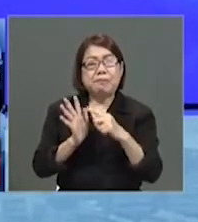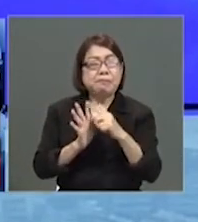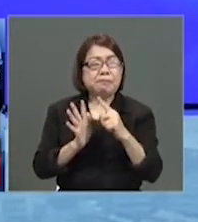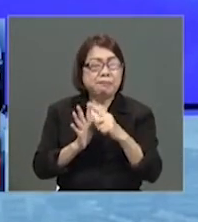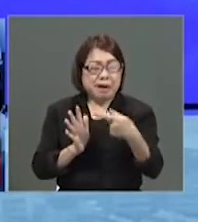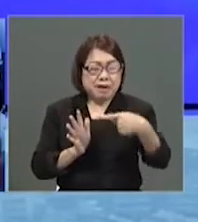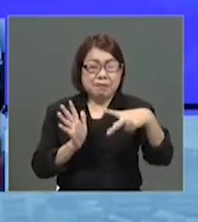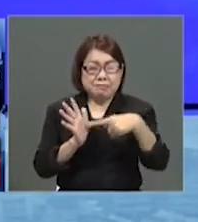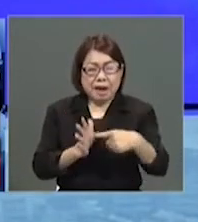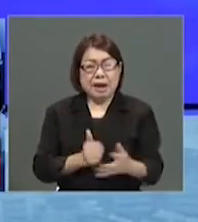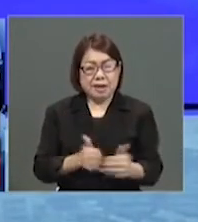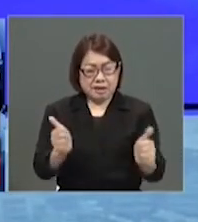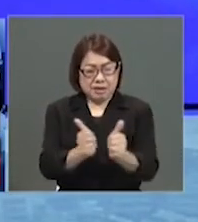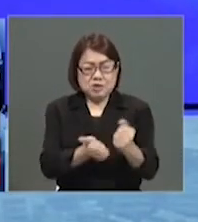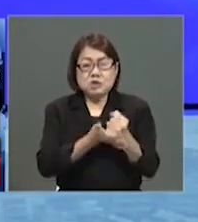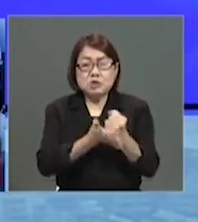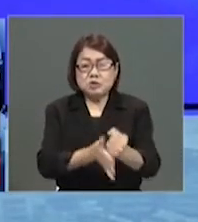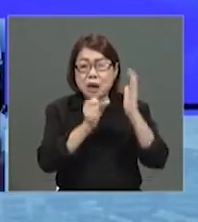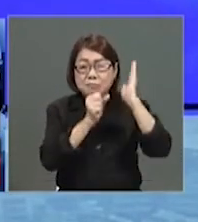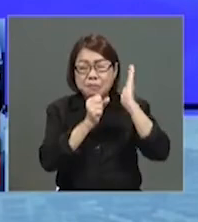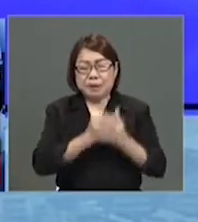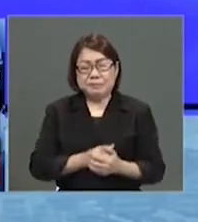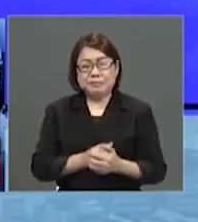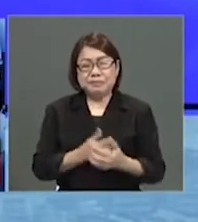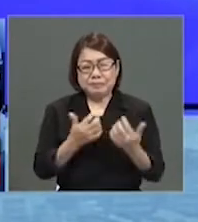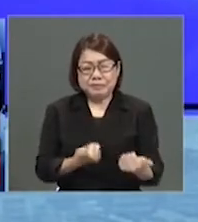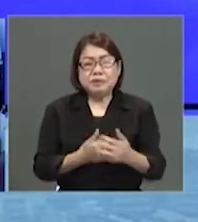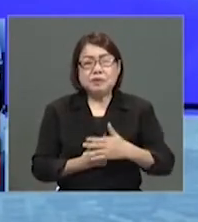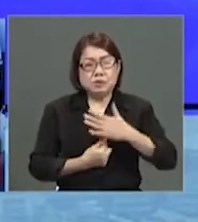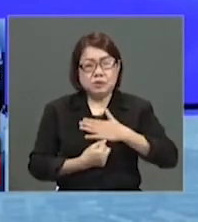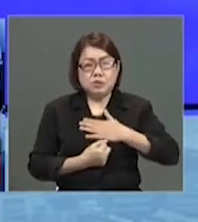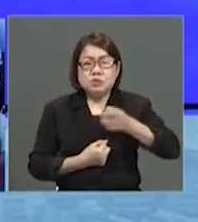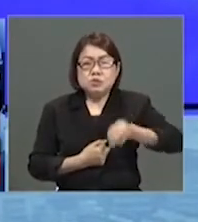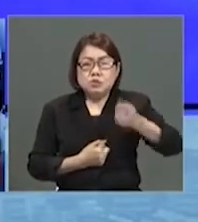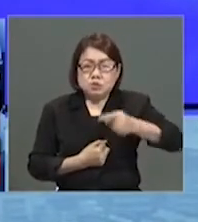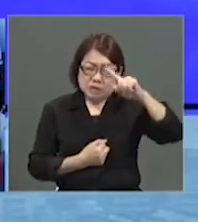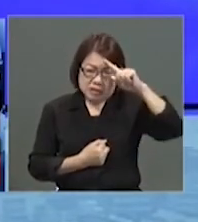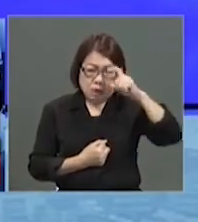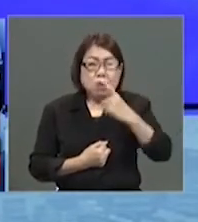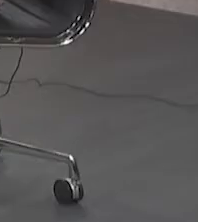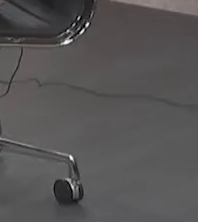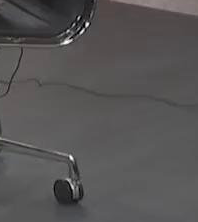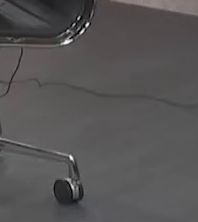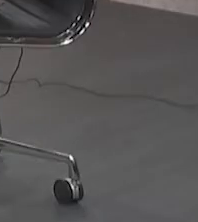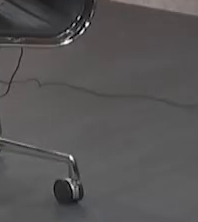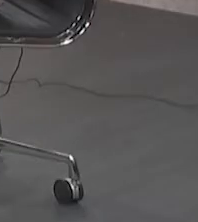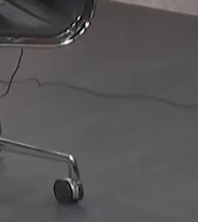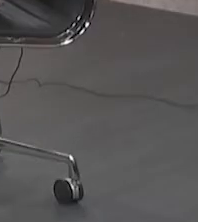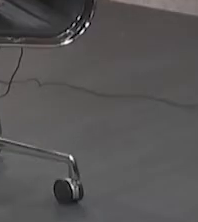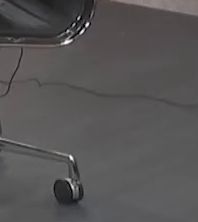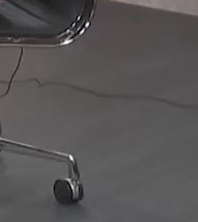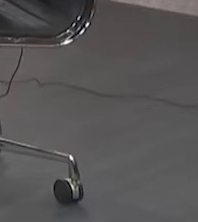So it means that from now on, Dr. Thevisin can have some break over the weekend. And there is some like